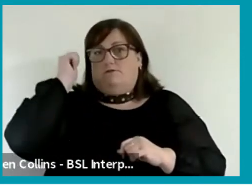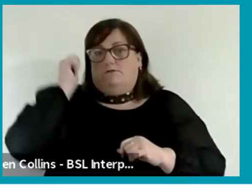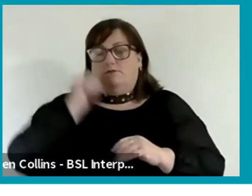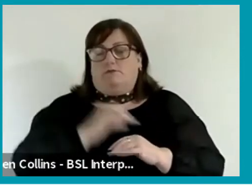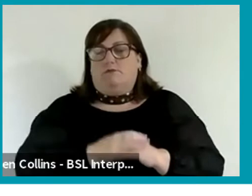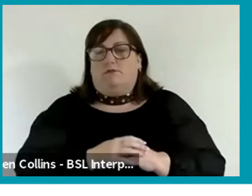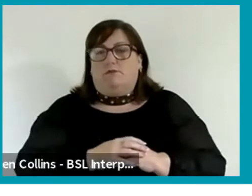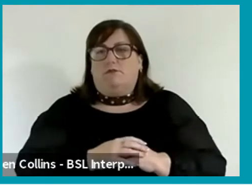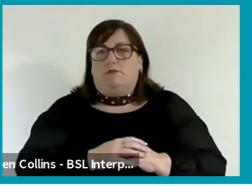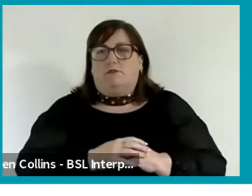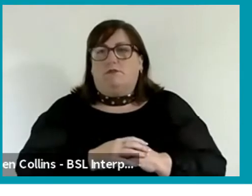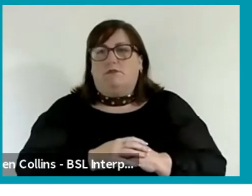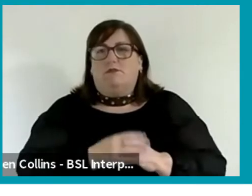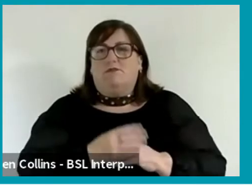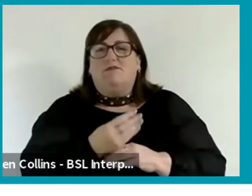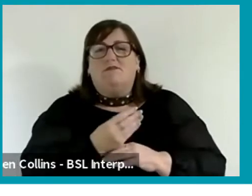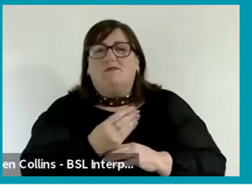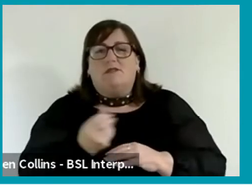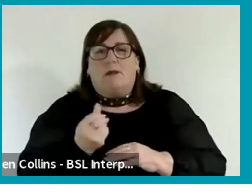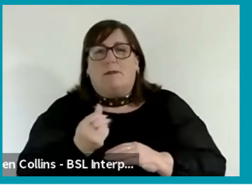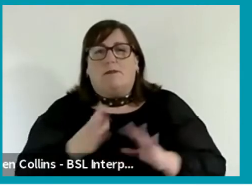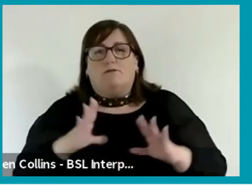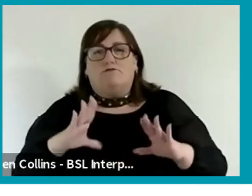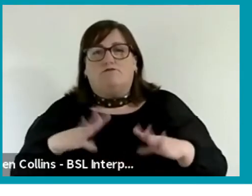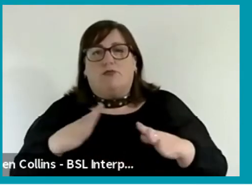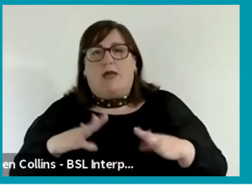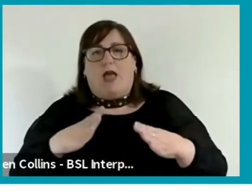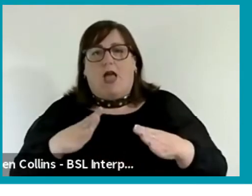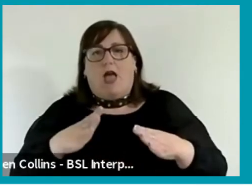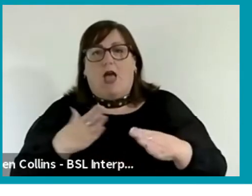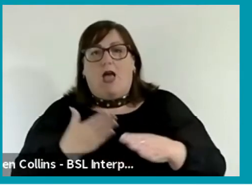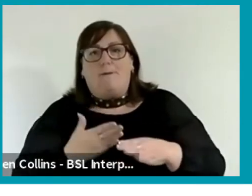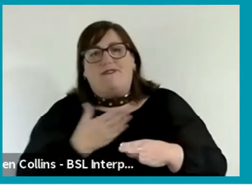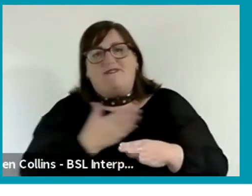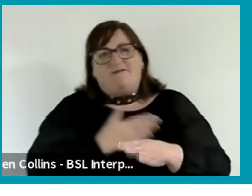there, but some of them do their preparation before our first morning call,